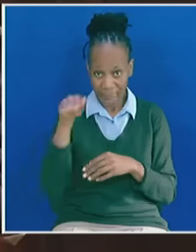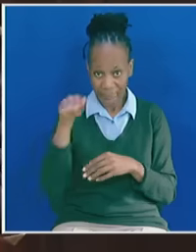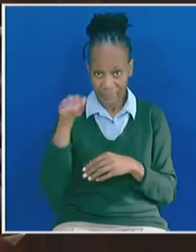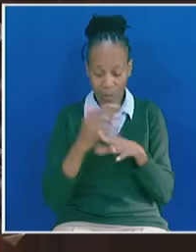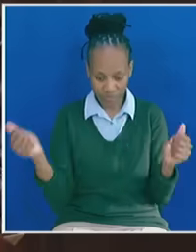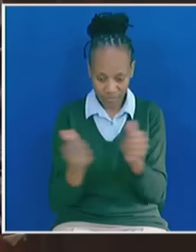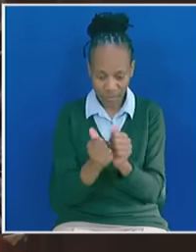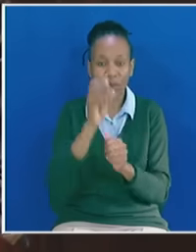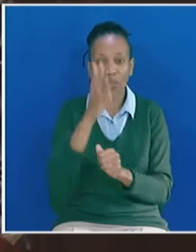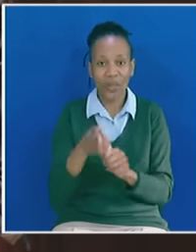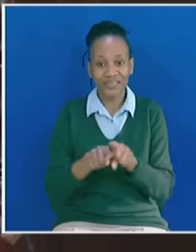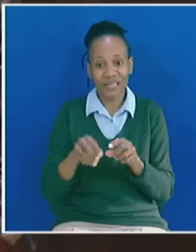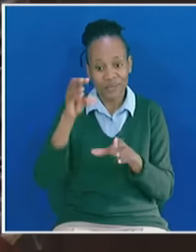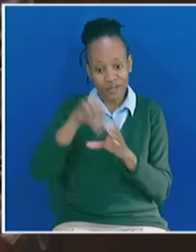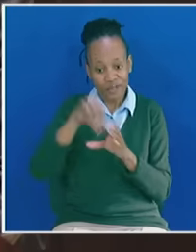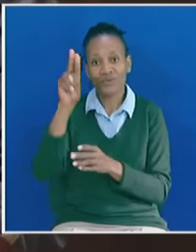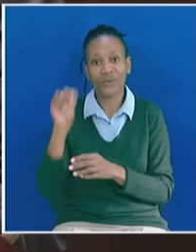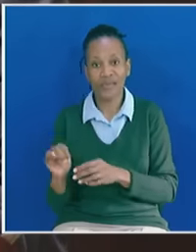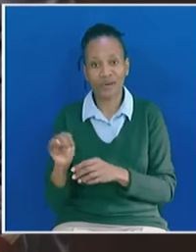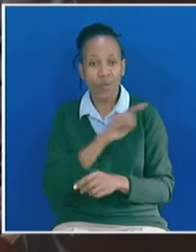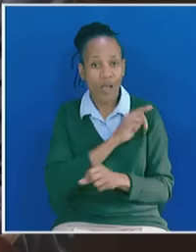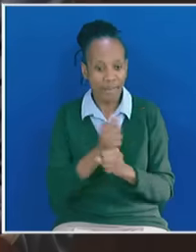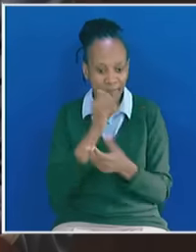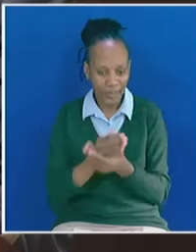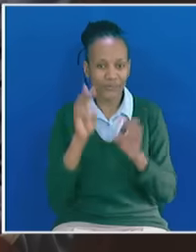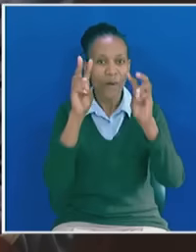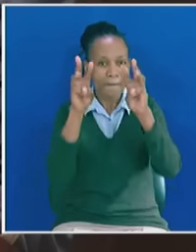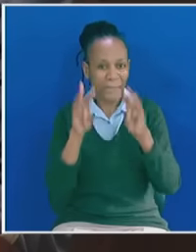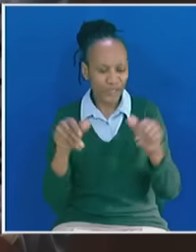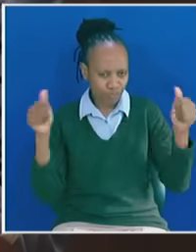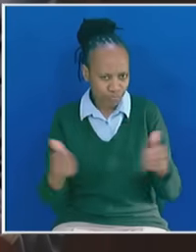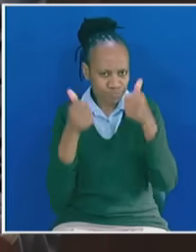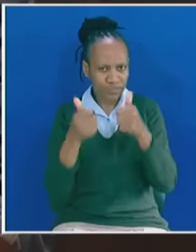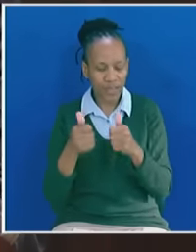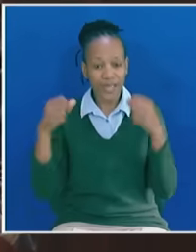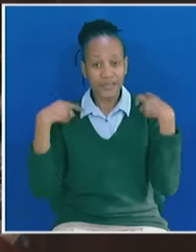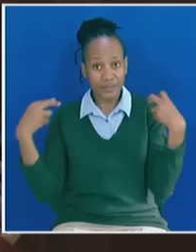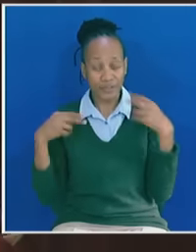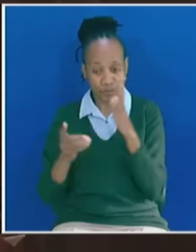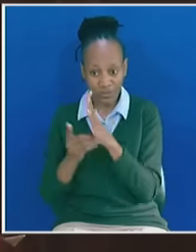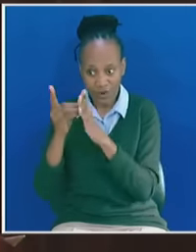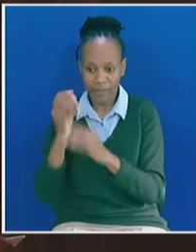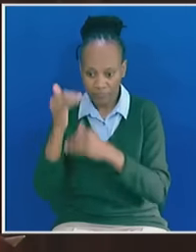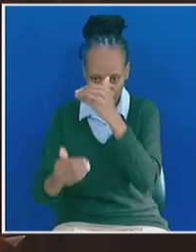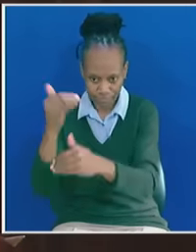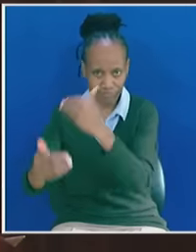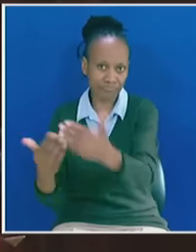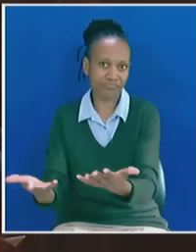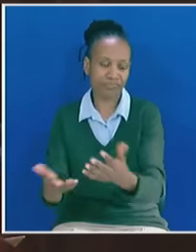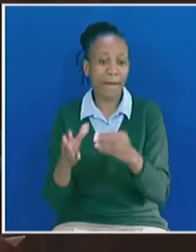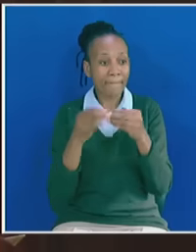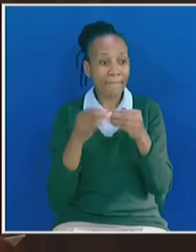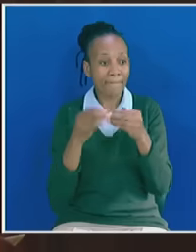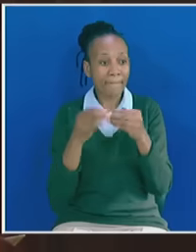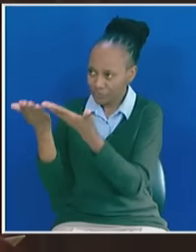Securing our cyberspace will ensure conditions for peace, security development, that are enhanced. Chair and